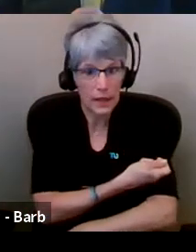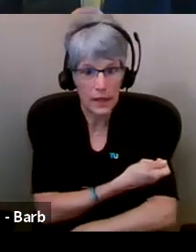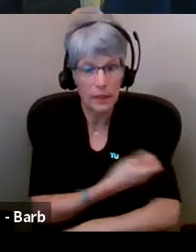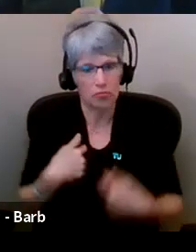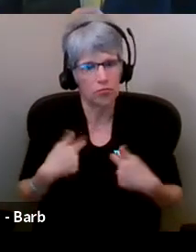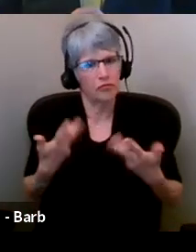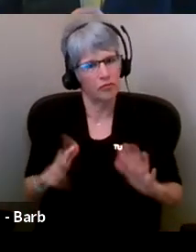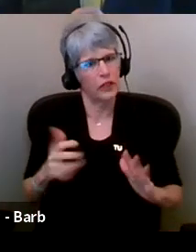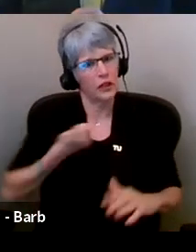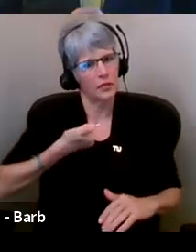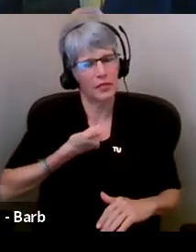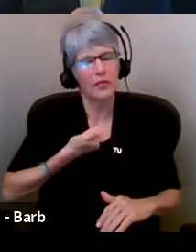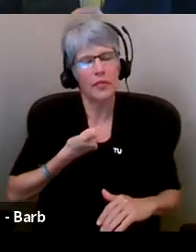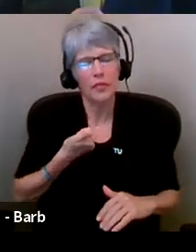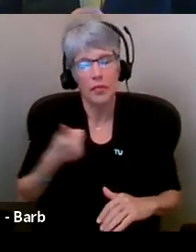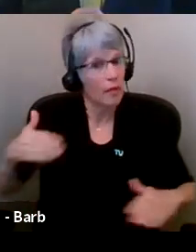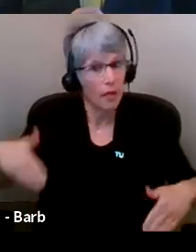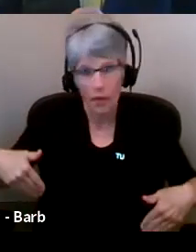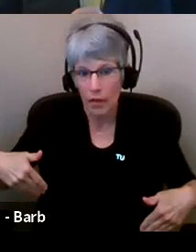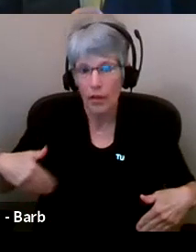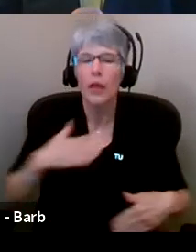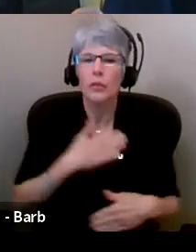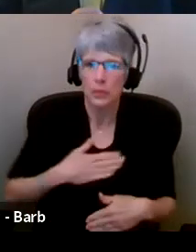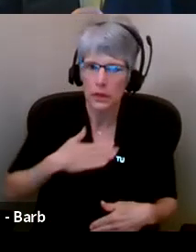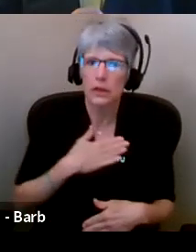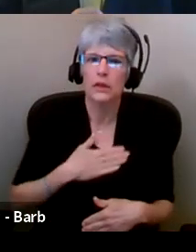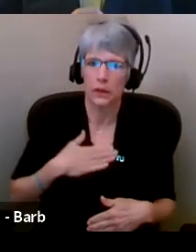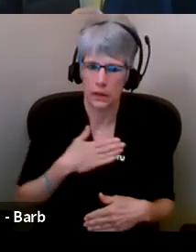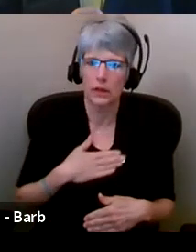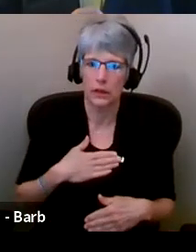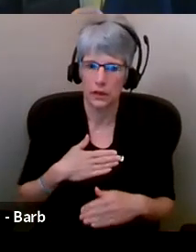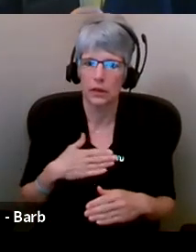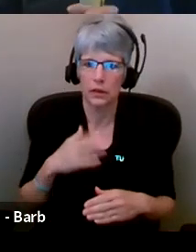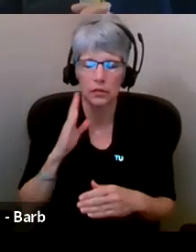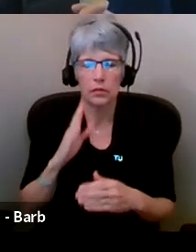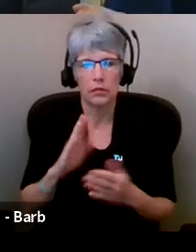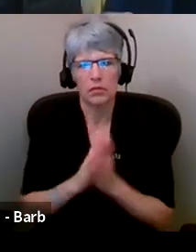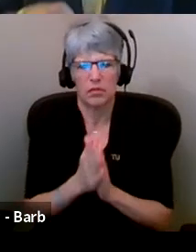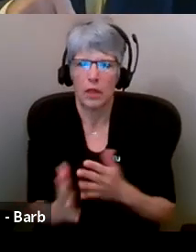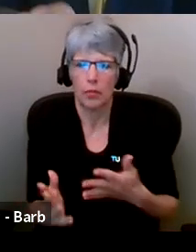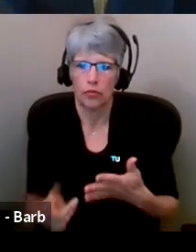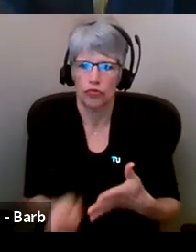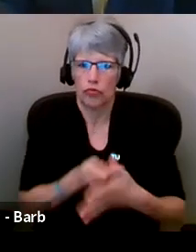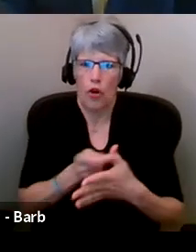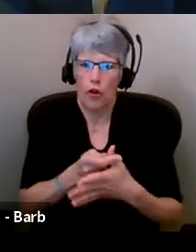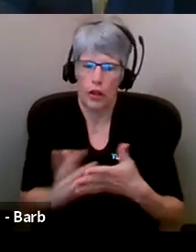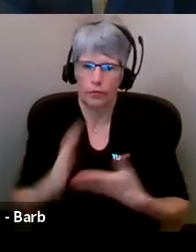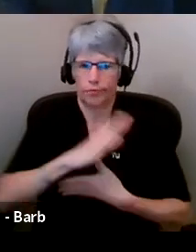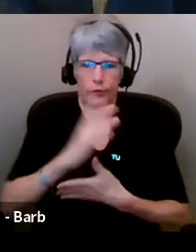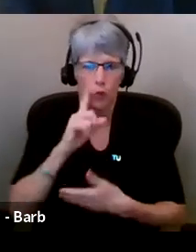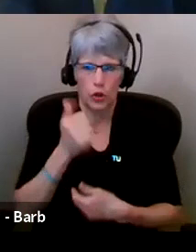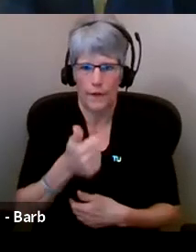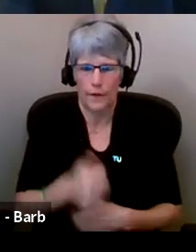have, to be able to take a look at making that part of what you're going to make a priority for yourself.